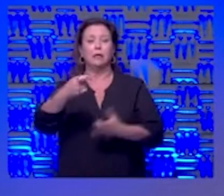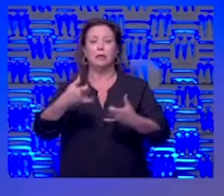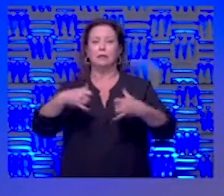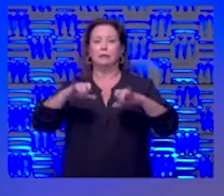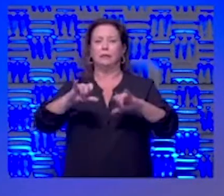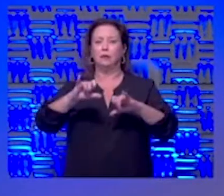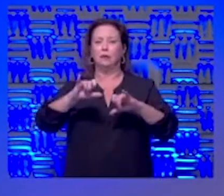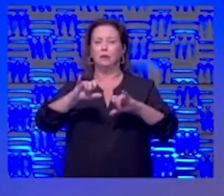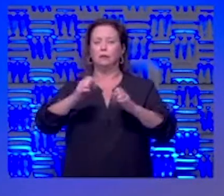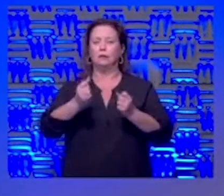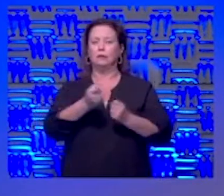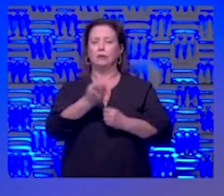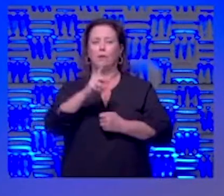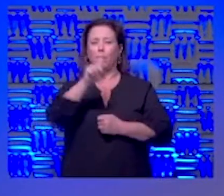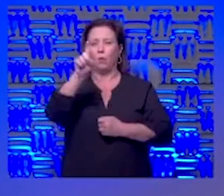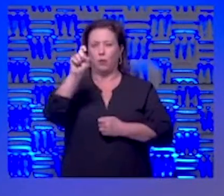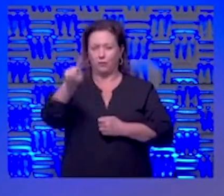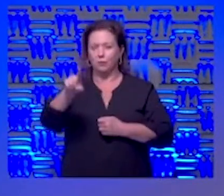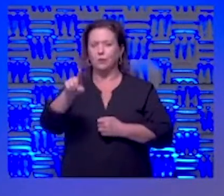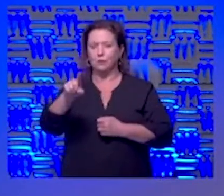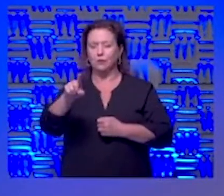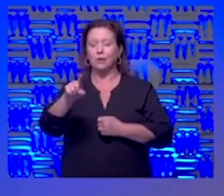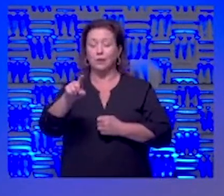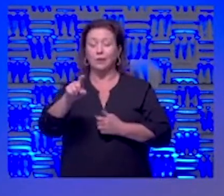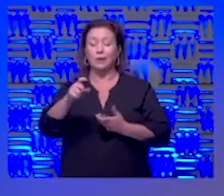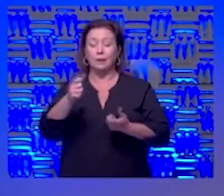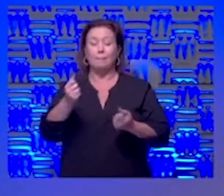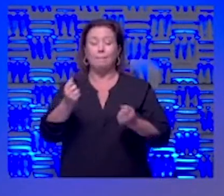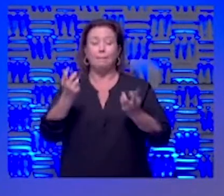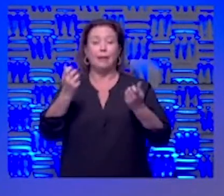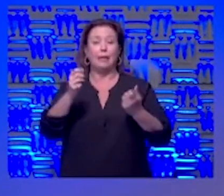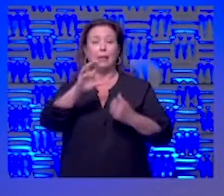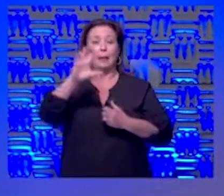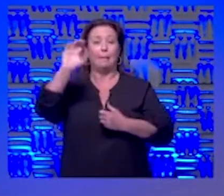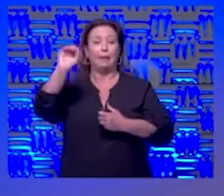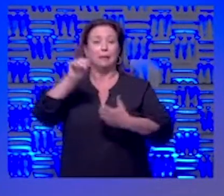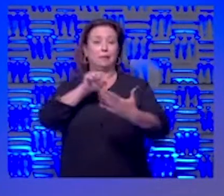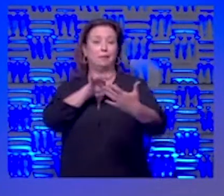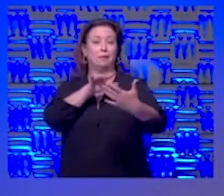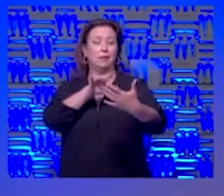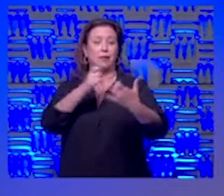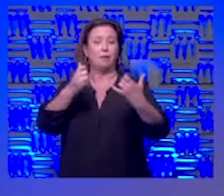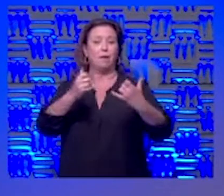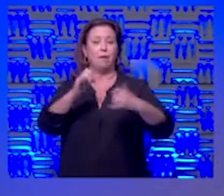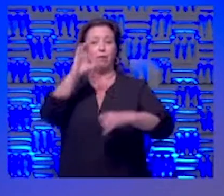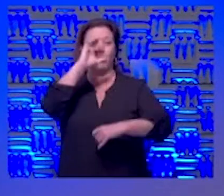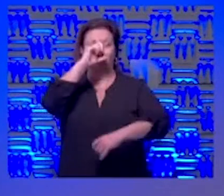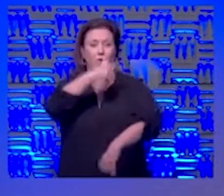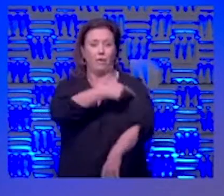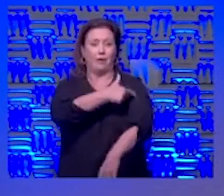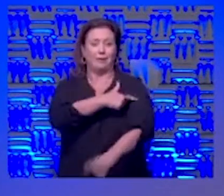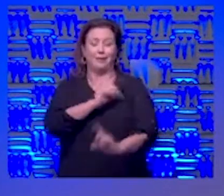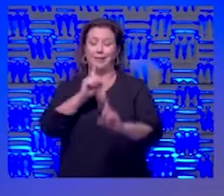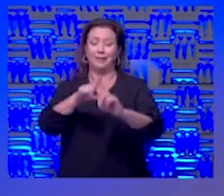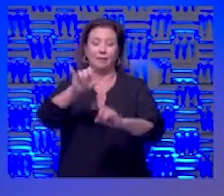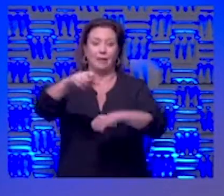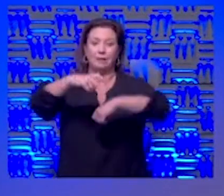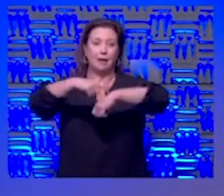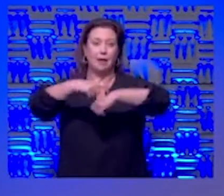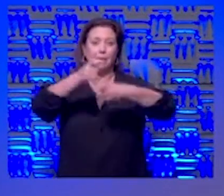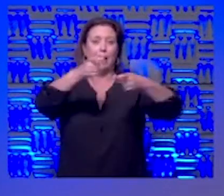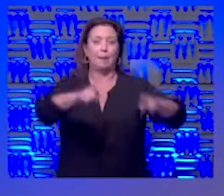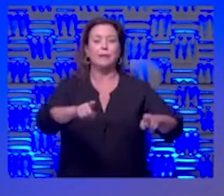still a lot of questions out there. There are a lot of companies doing trials and looking for vaccines. But until we get there, we don't know for sure.